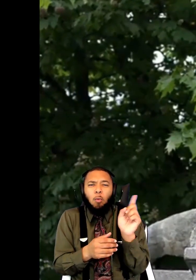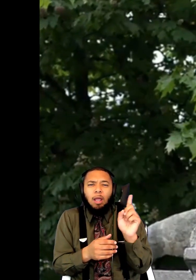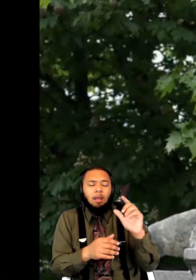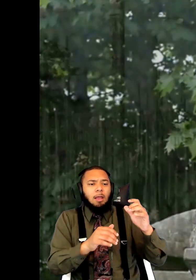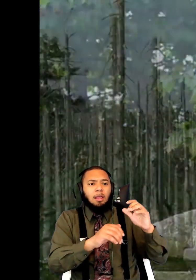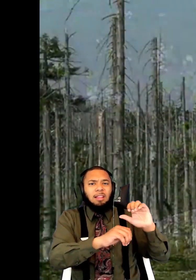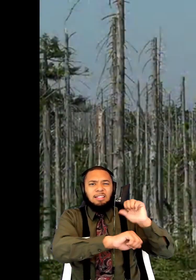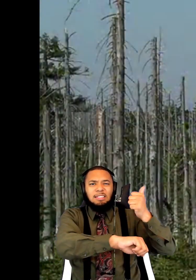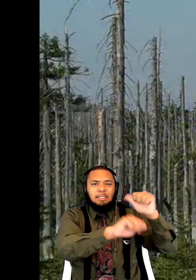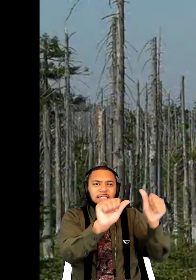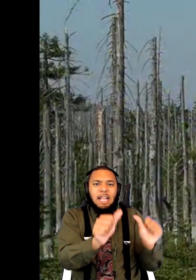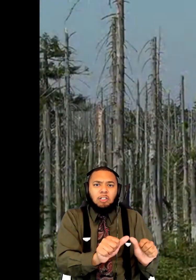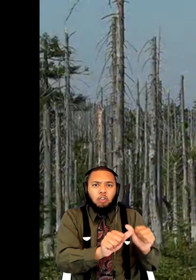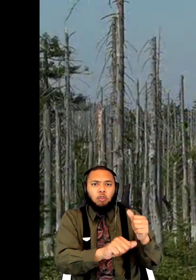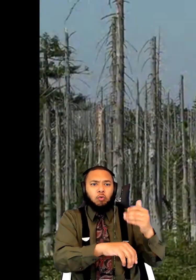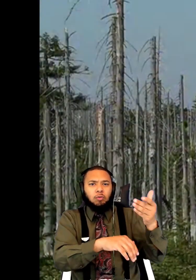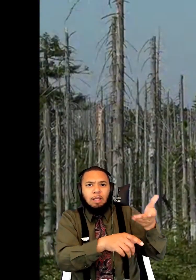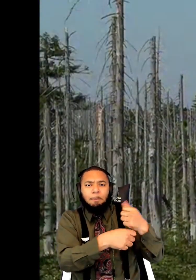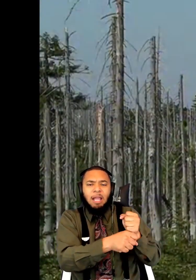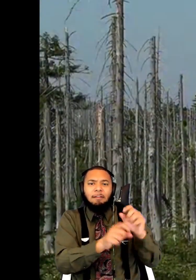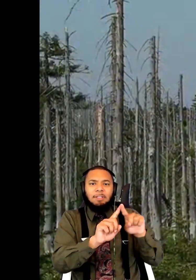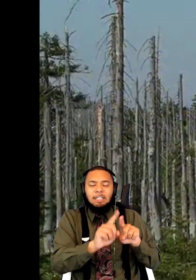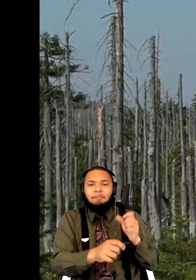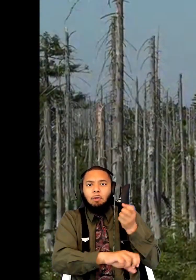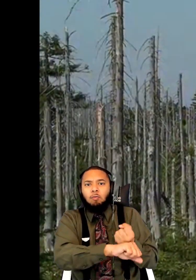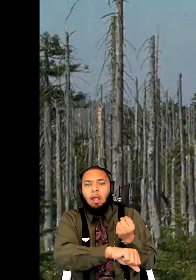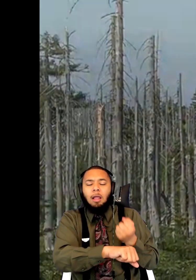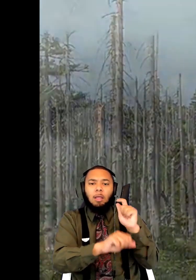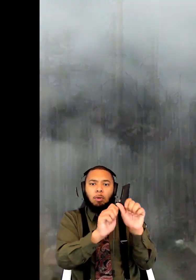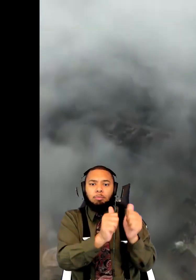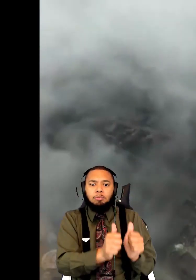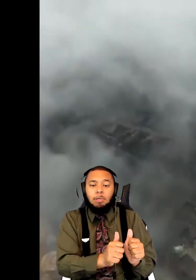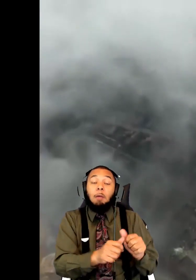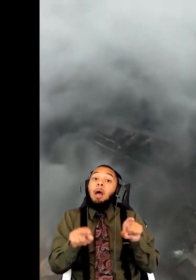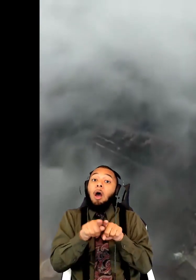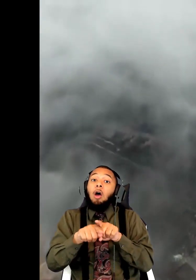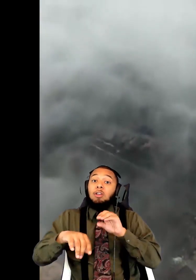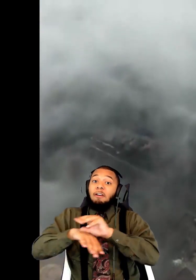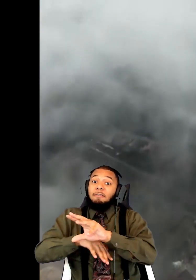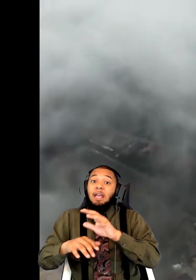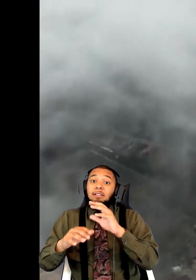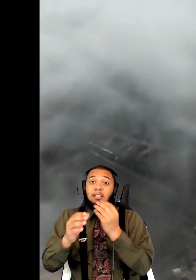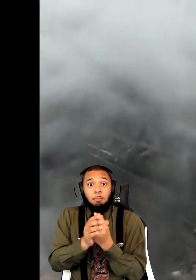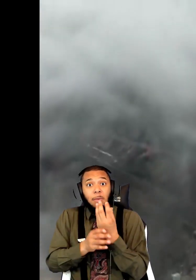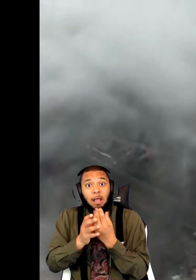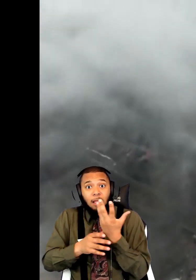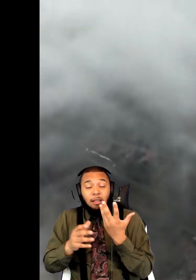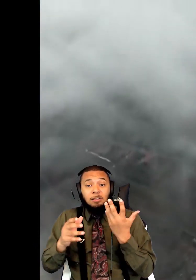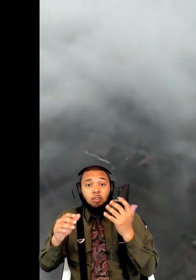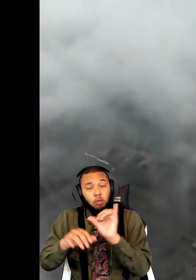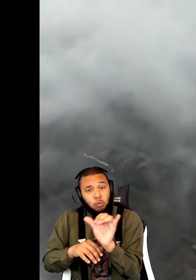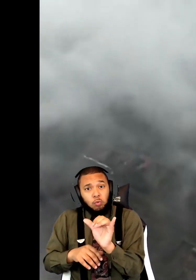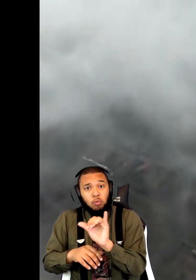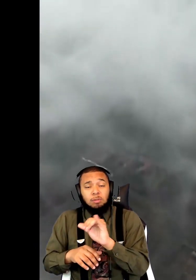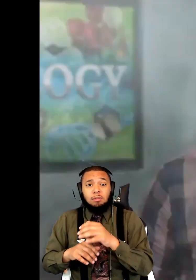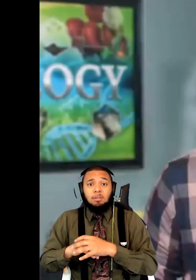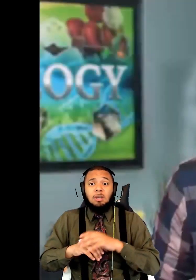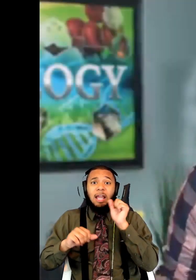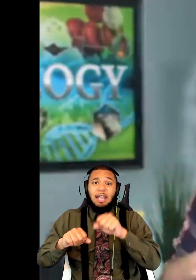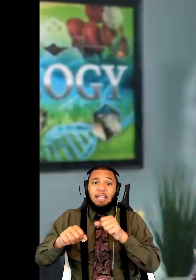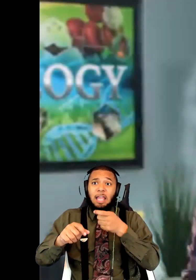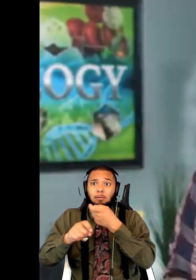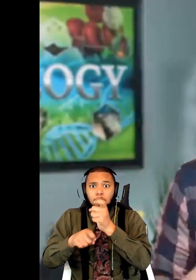impacts on ecosystems. It can destroy trees, destroy vegetation. It's really, really harmful. And that comes from, unfortunately, from air pollution.